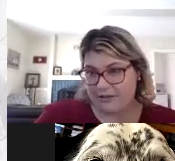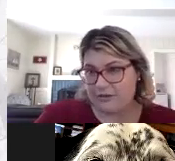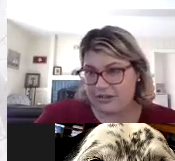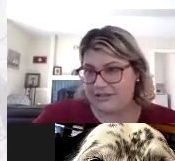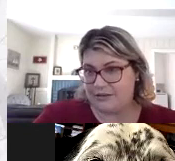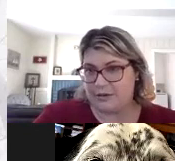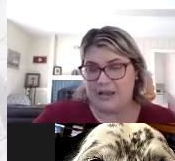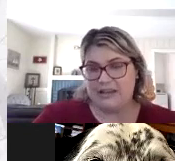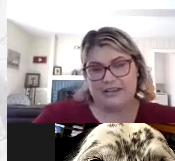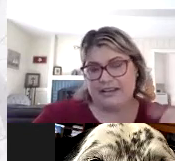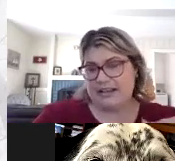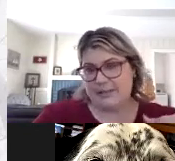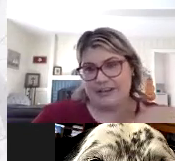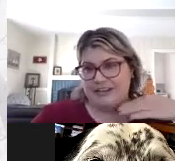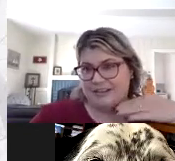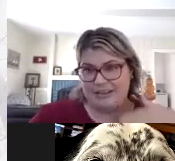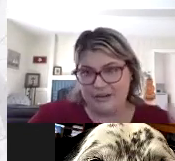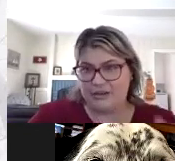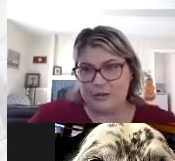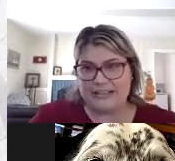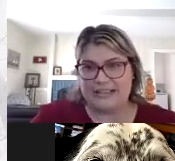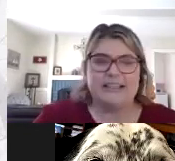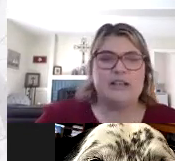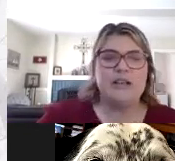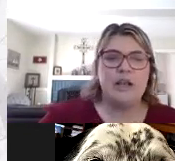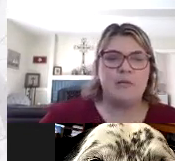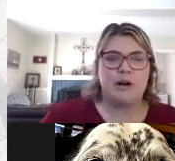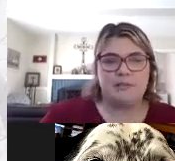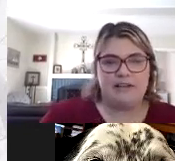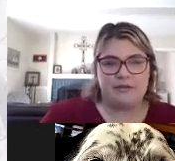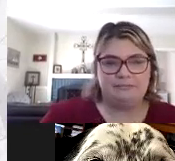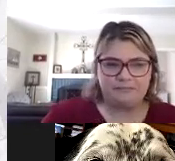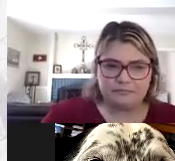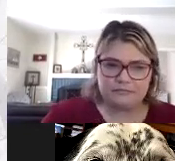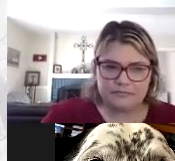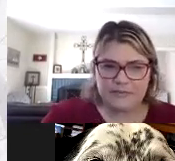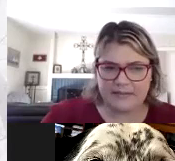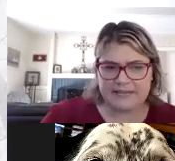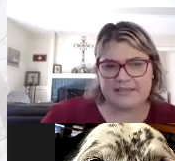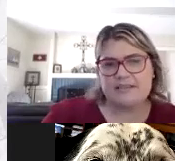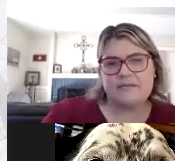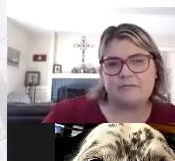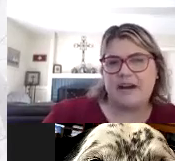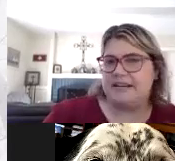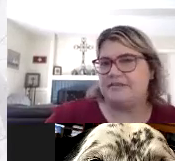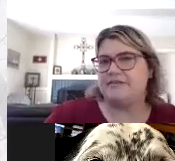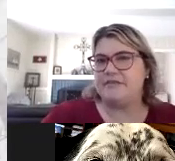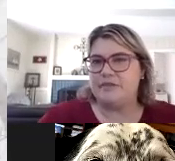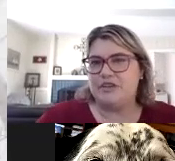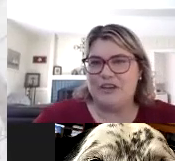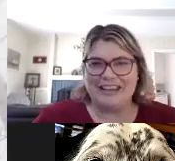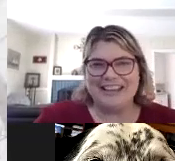the resolution as the first page, and then the next page is their 2016 party platform. That's kind